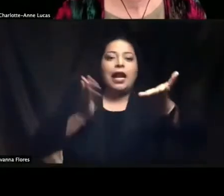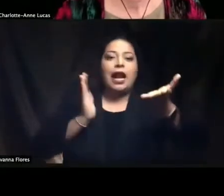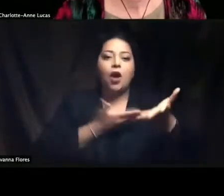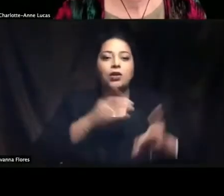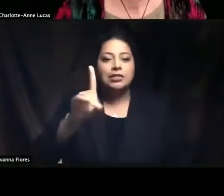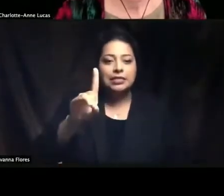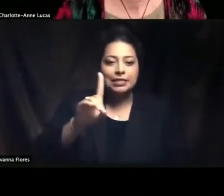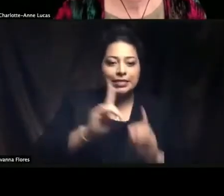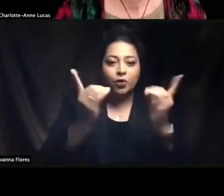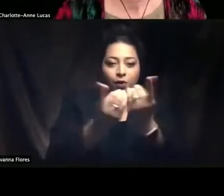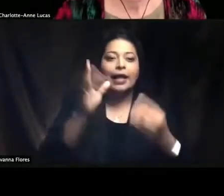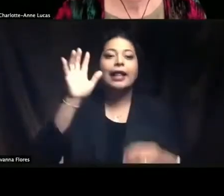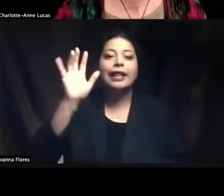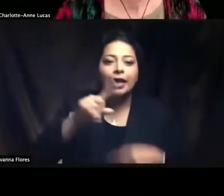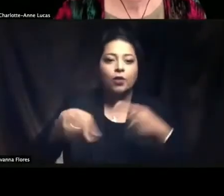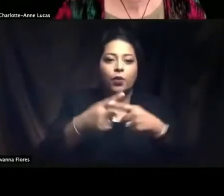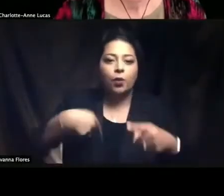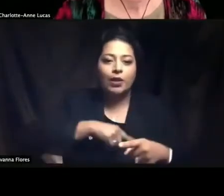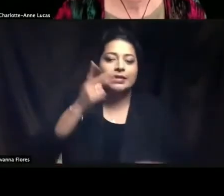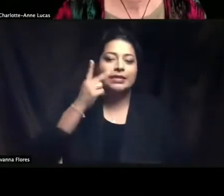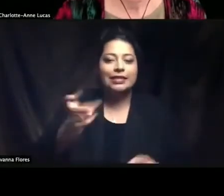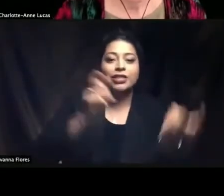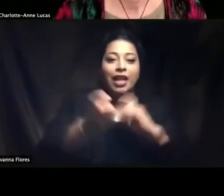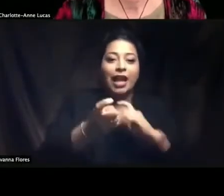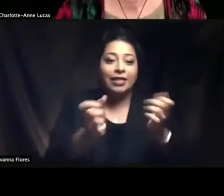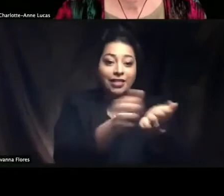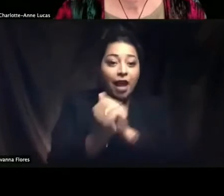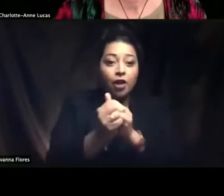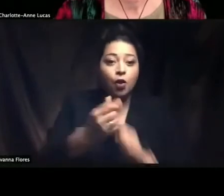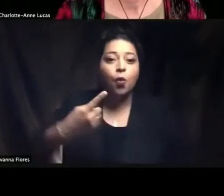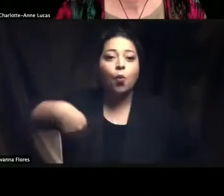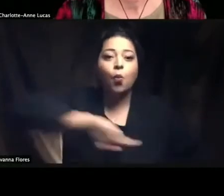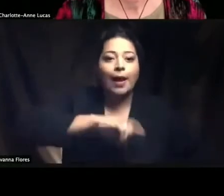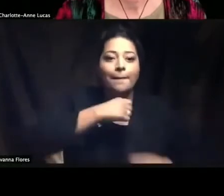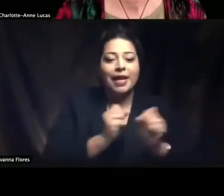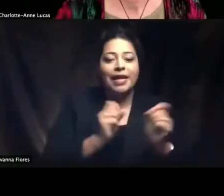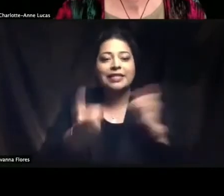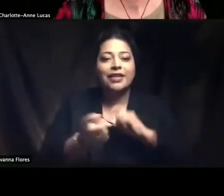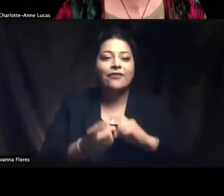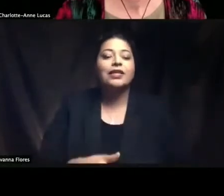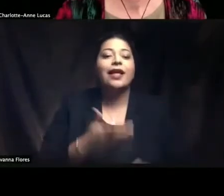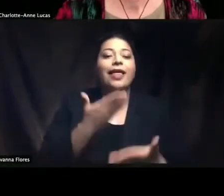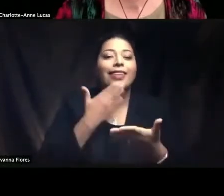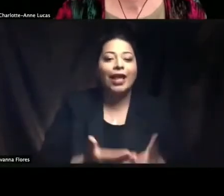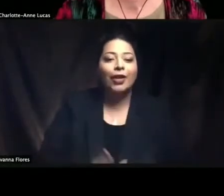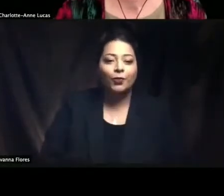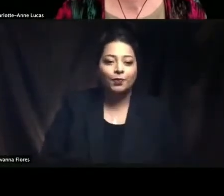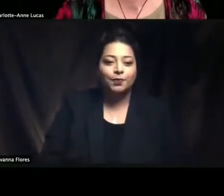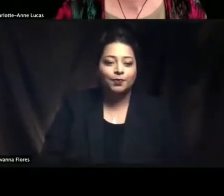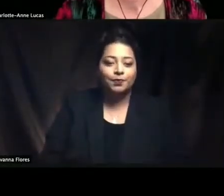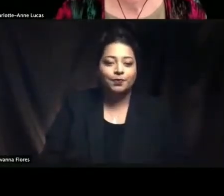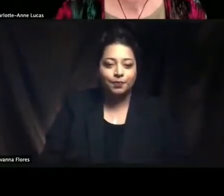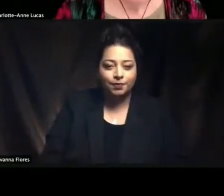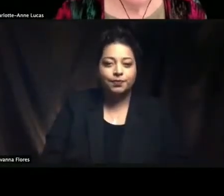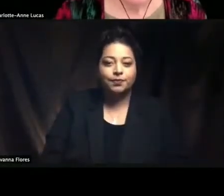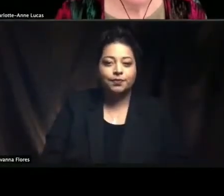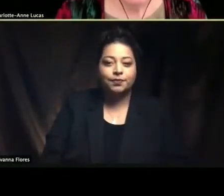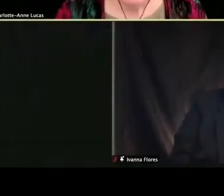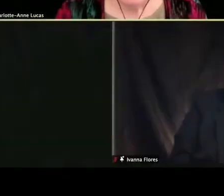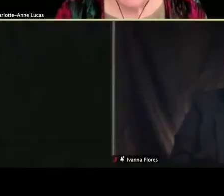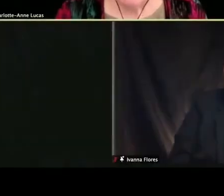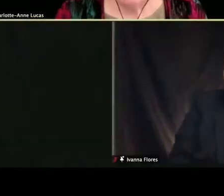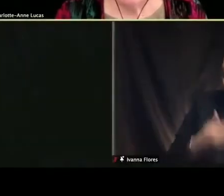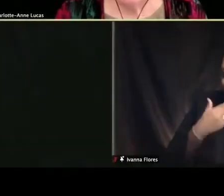we see the change that we want. And together, we make the difference. Thank you so much for having me. Thank